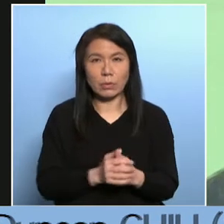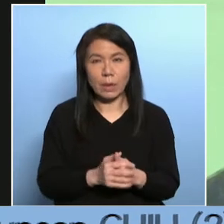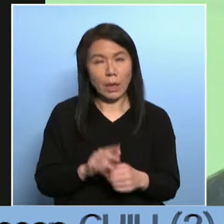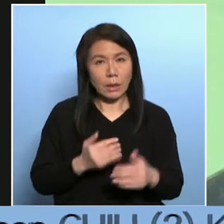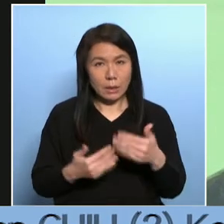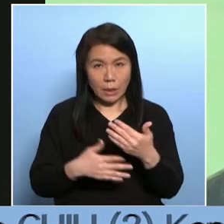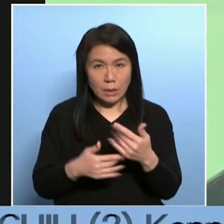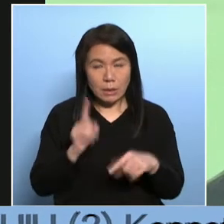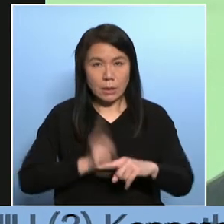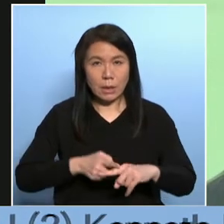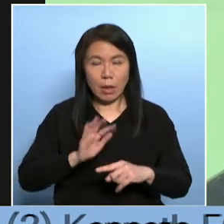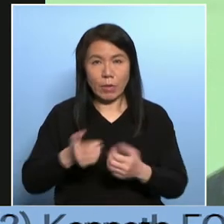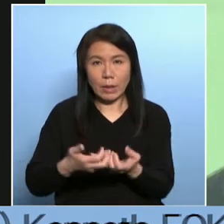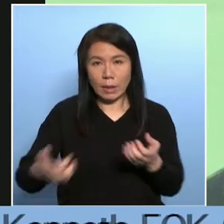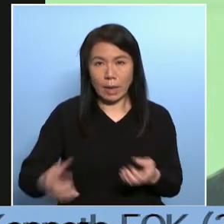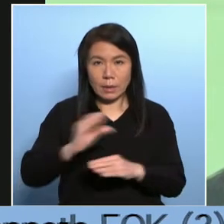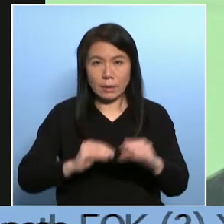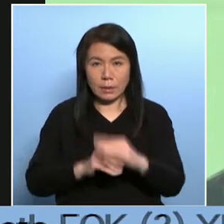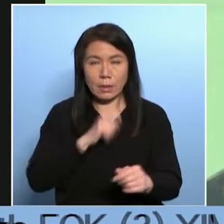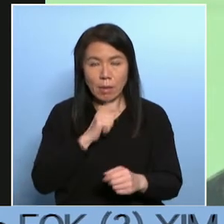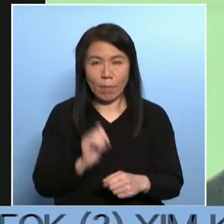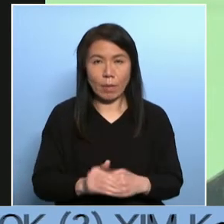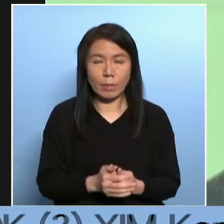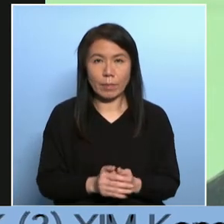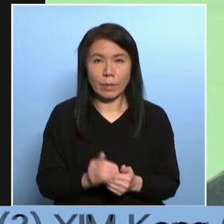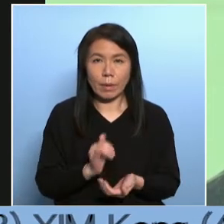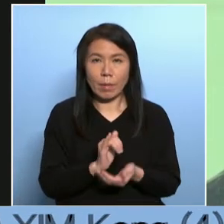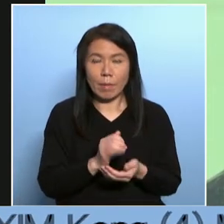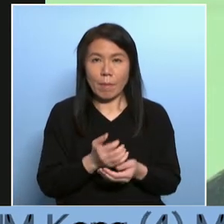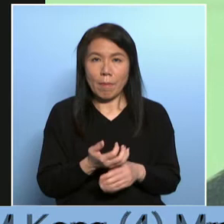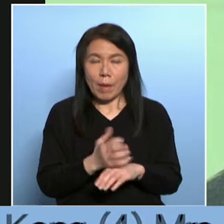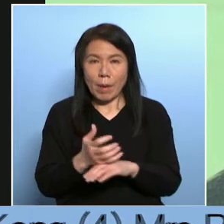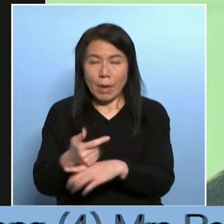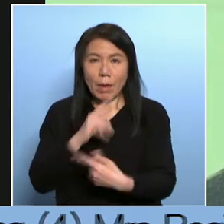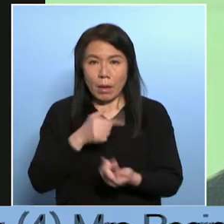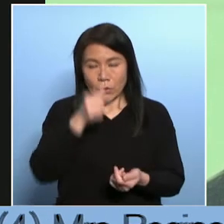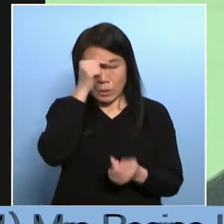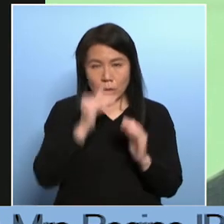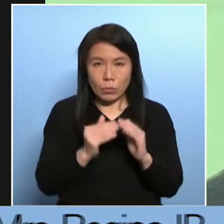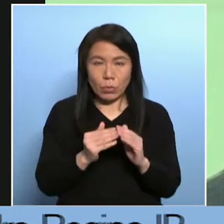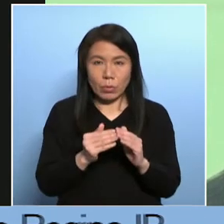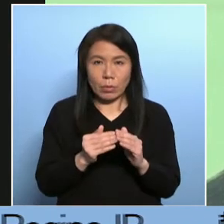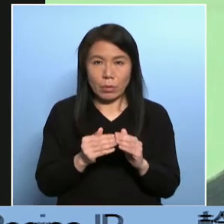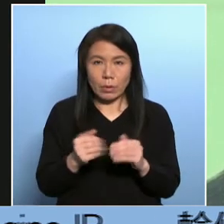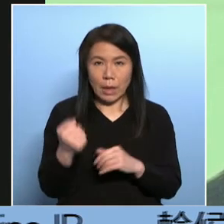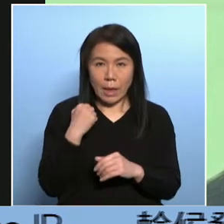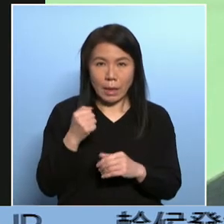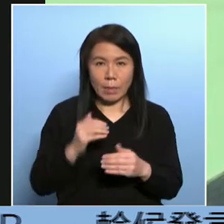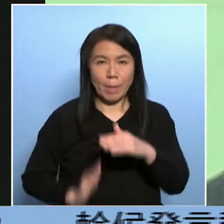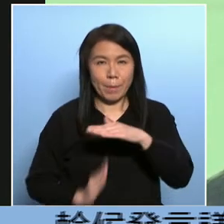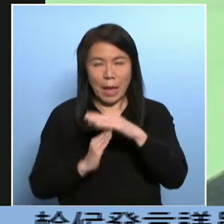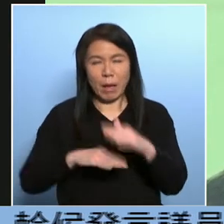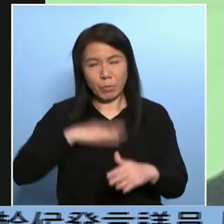this end? When can we have sufficient isolation facilities to house them, and then to transport them to